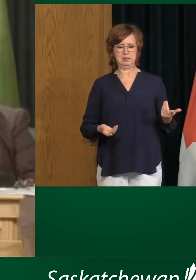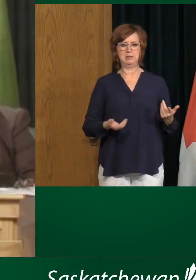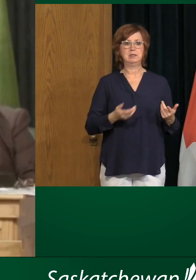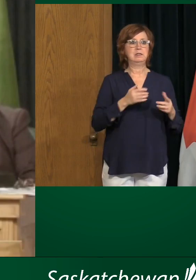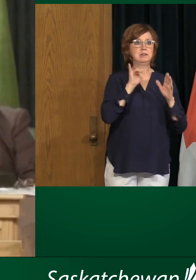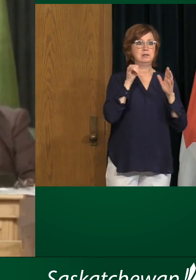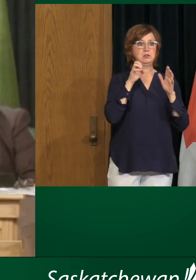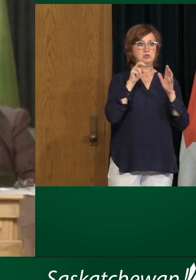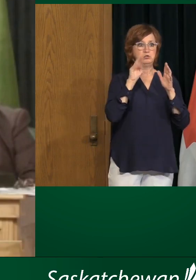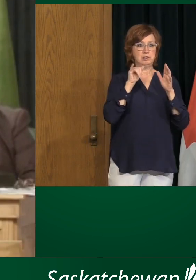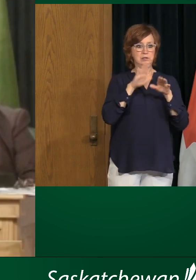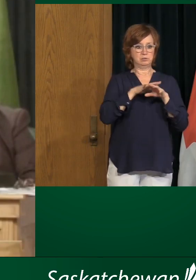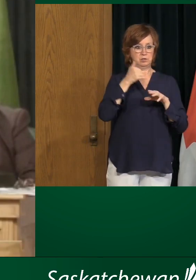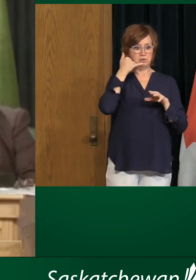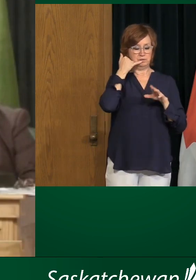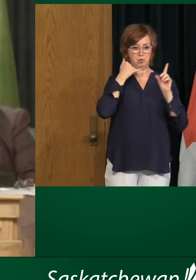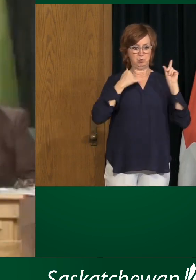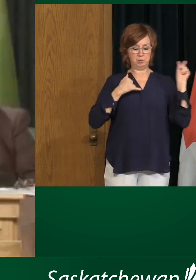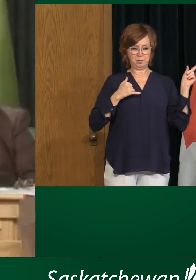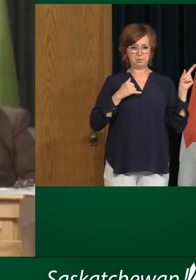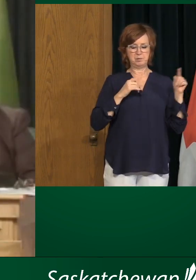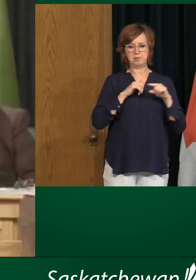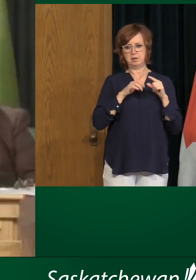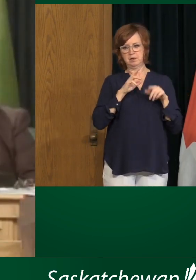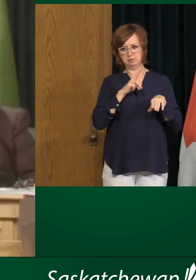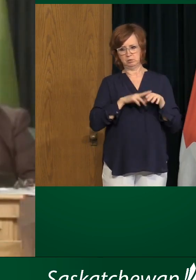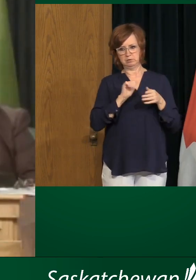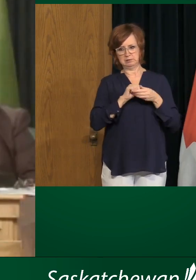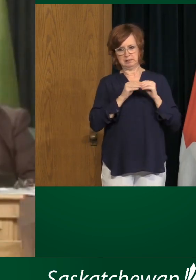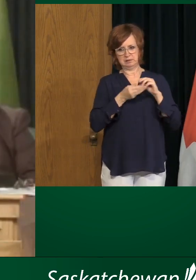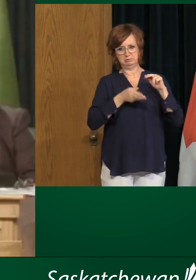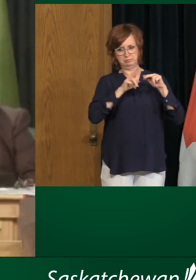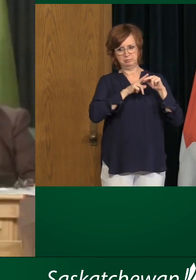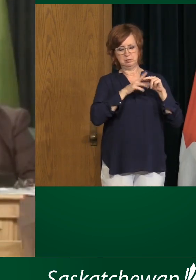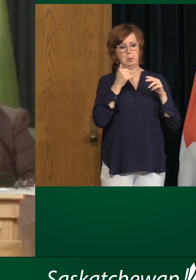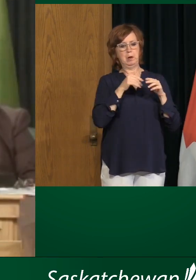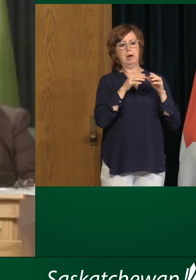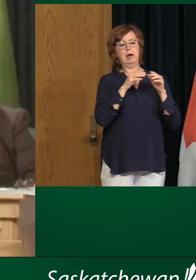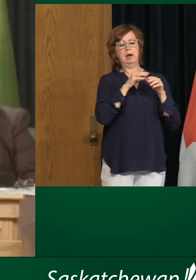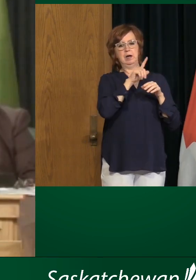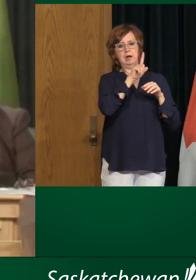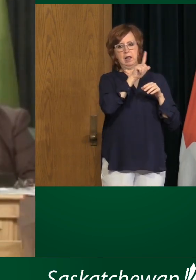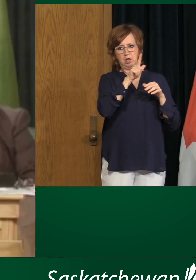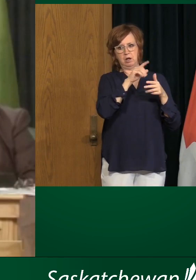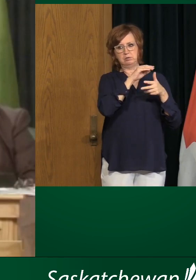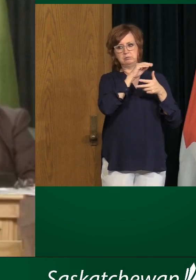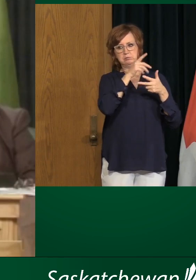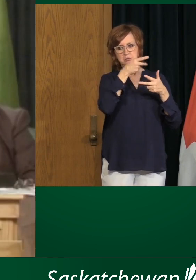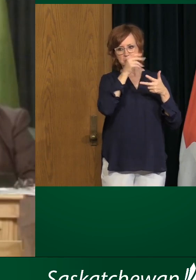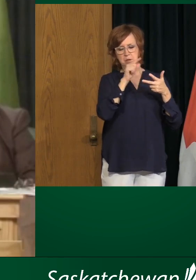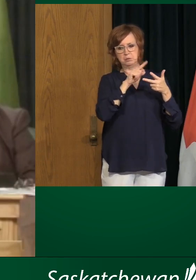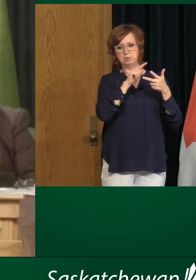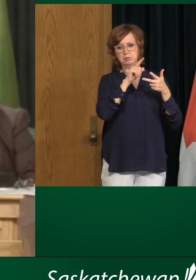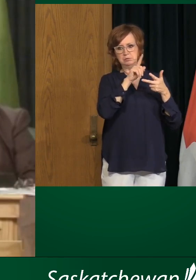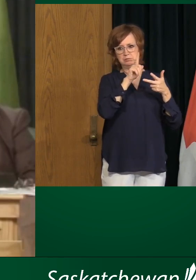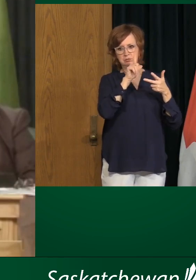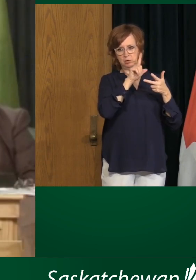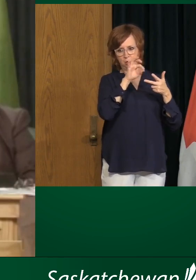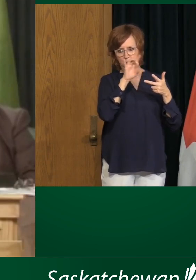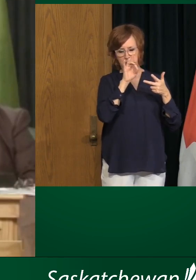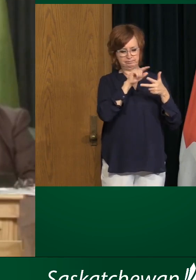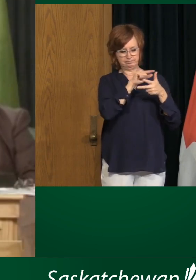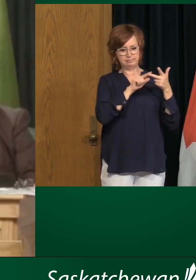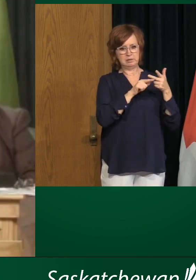for a couple of reasons. One, we're seeing more cases for sure that would have an impact on it. As well, I think you got to remember that as we do this